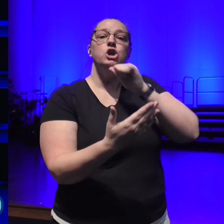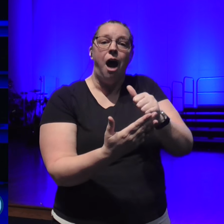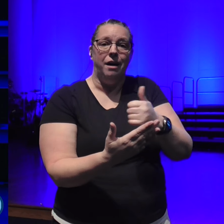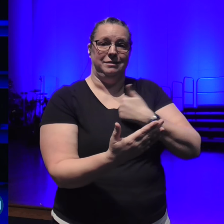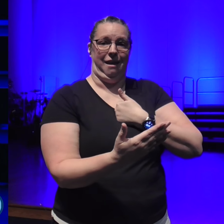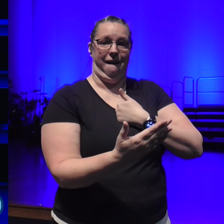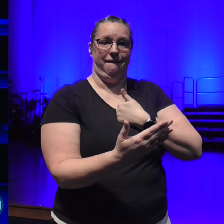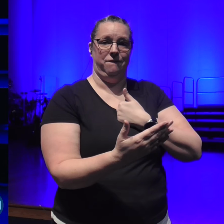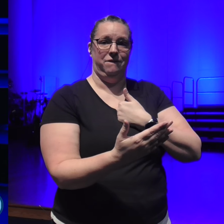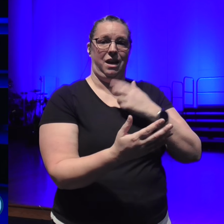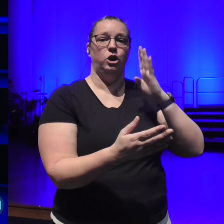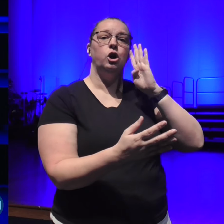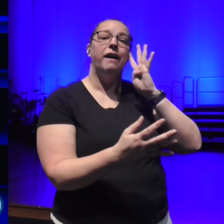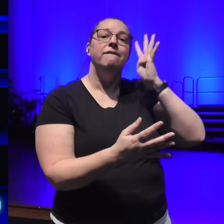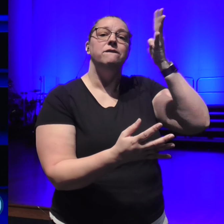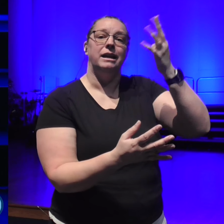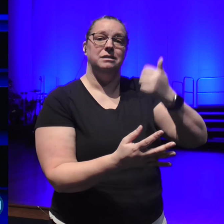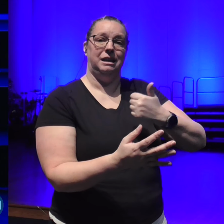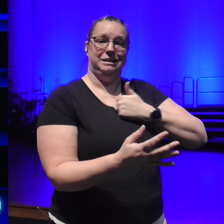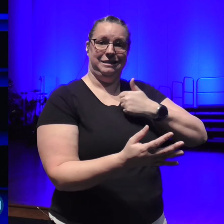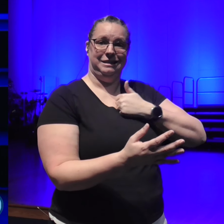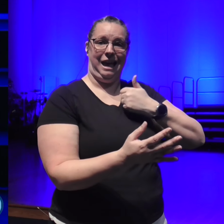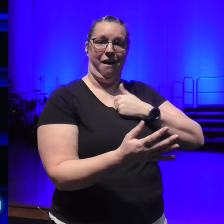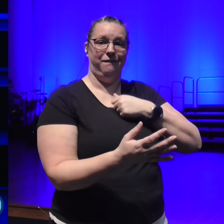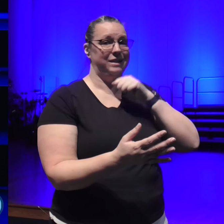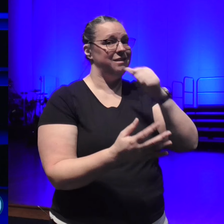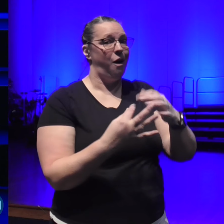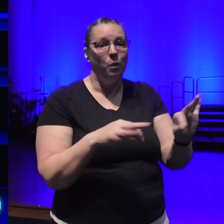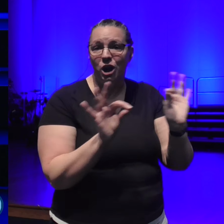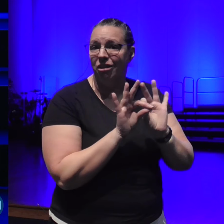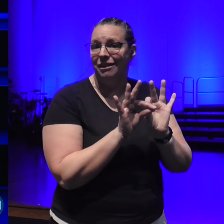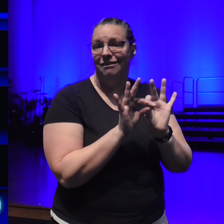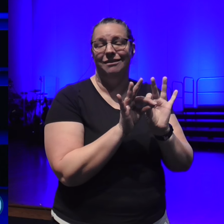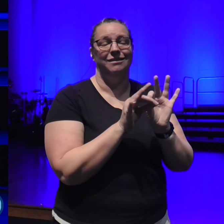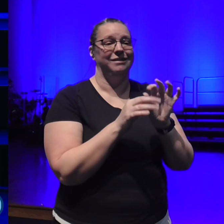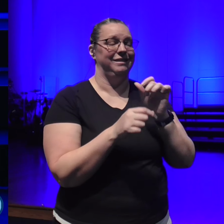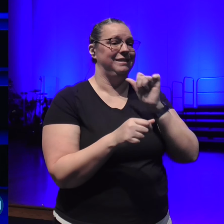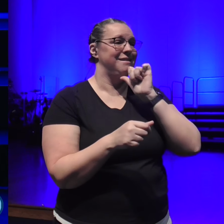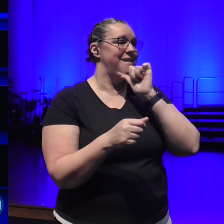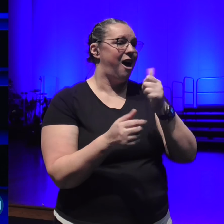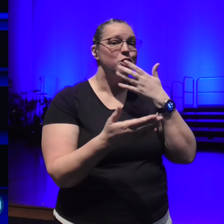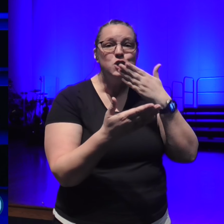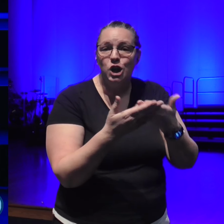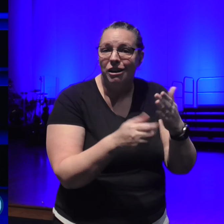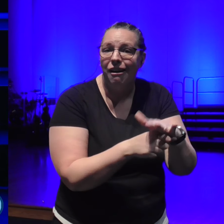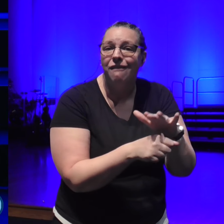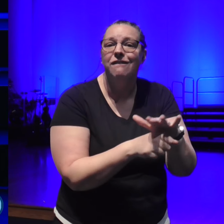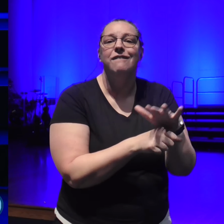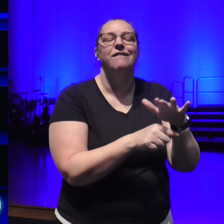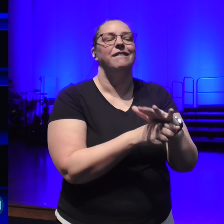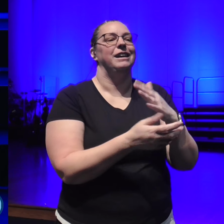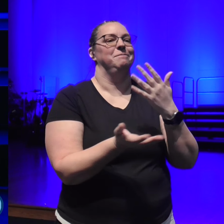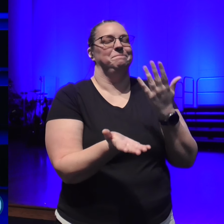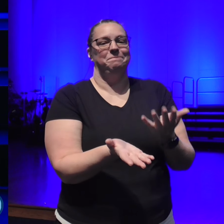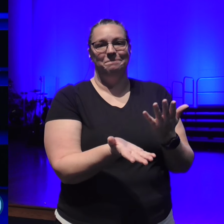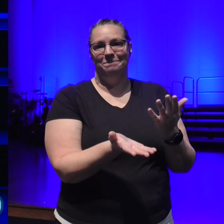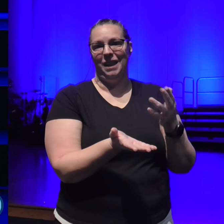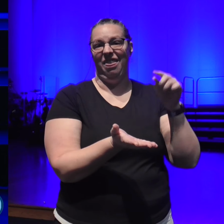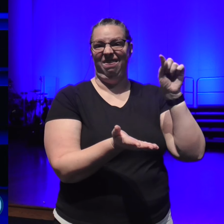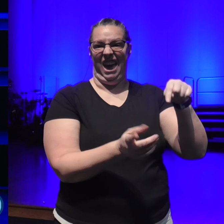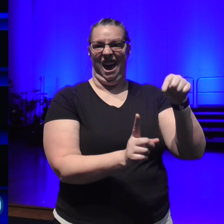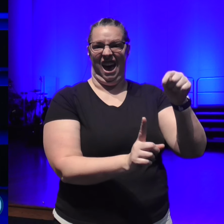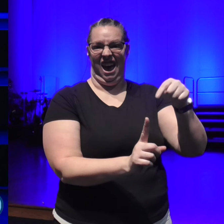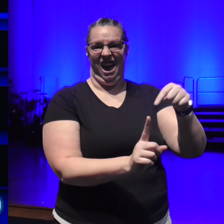The invented self that may not be worthy, that may not be good enough, that we